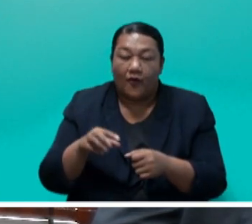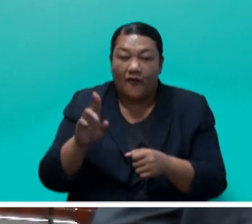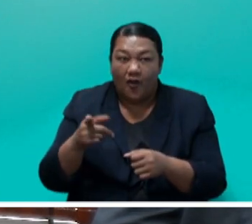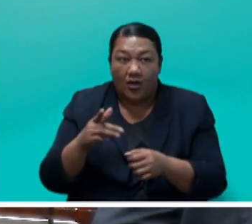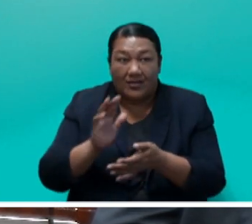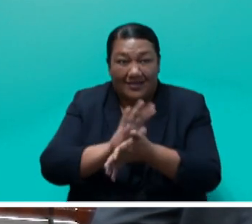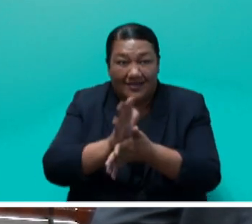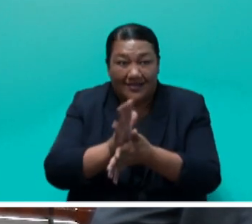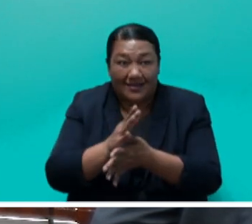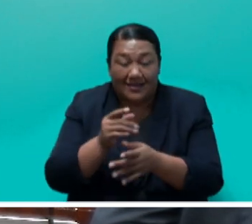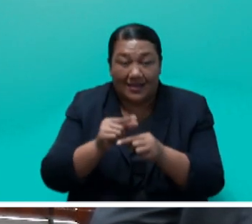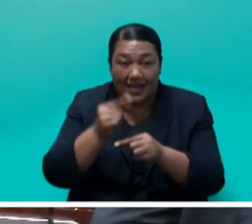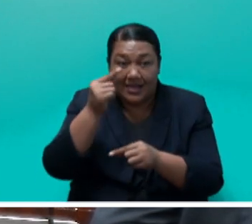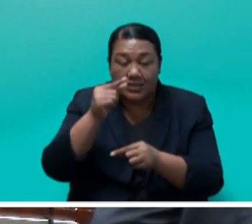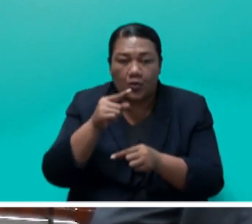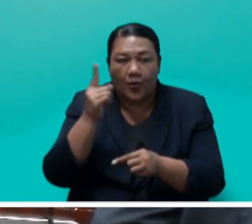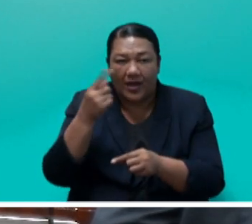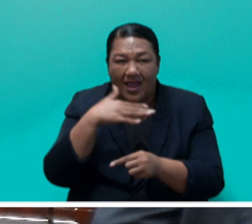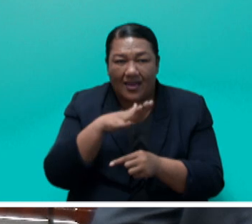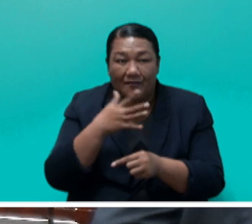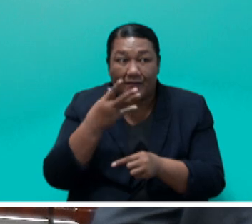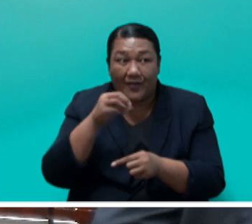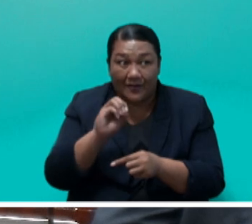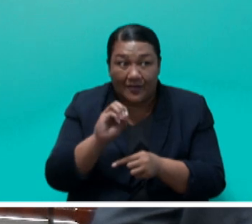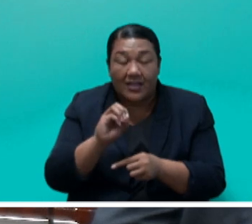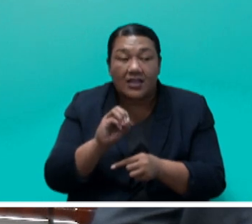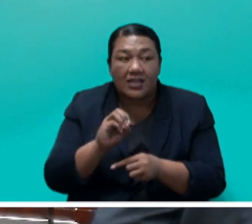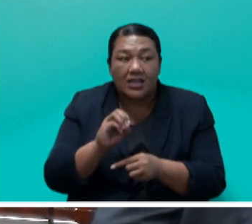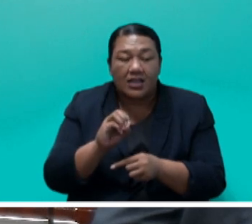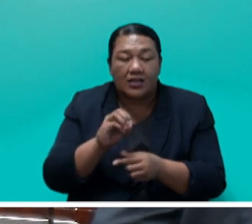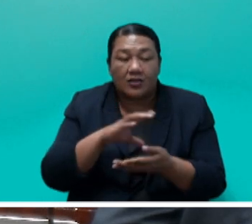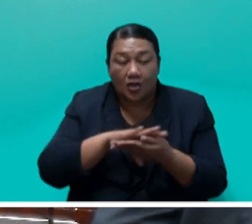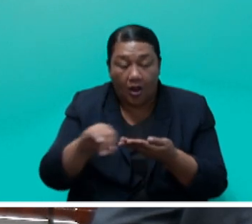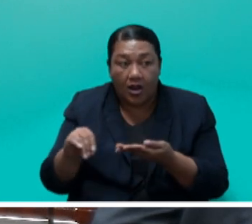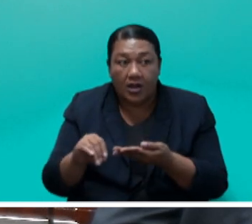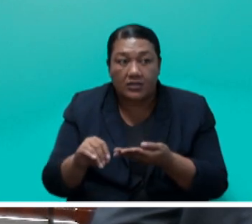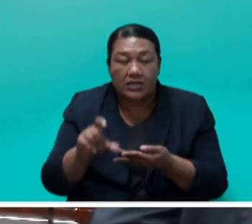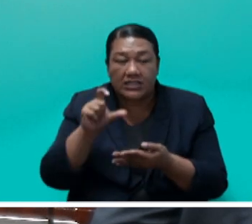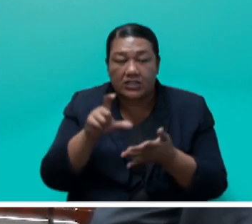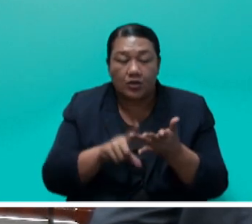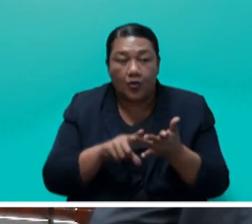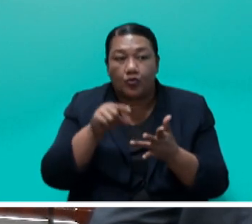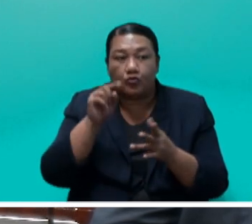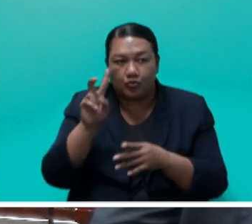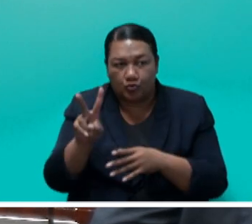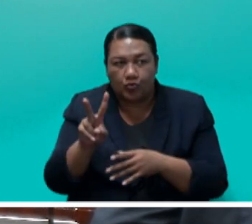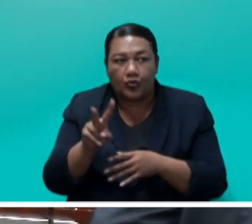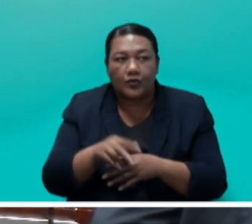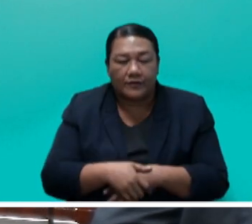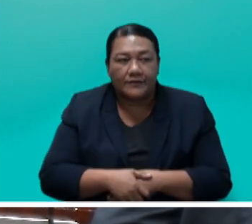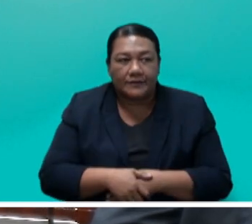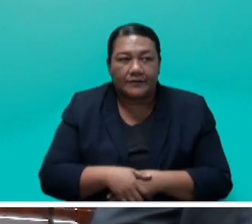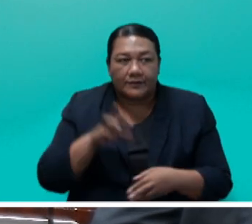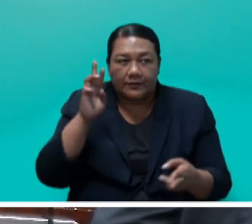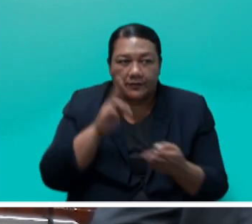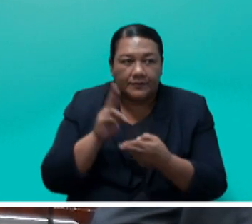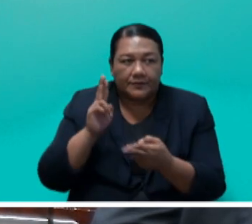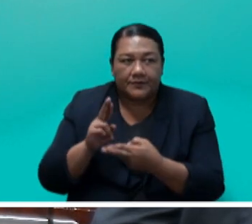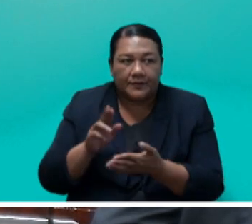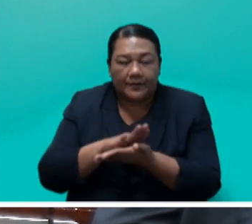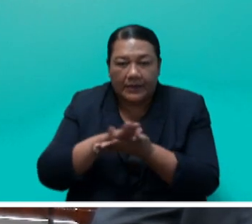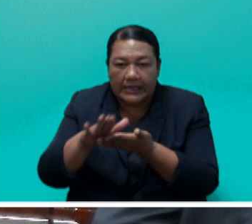of $150 per ton CO2 equivalent. Global fuel standards seek to promote the use of cleaner,